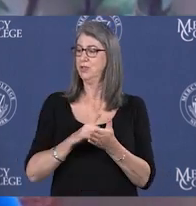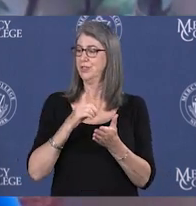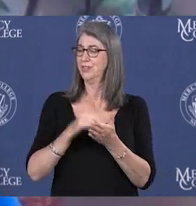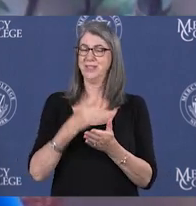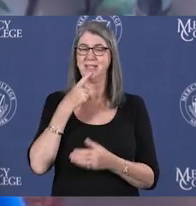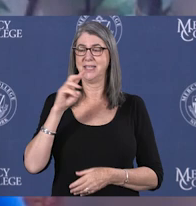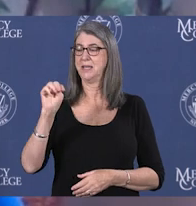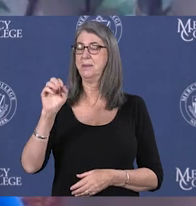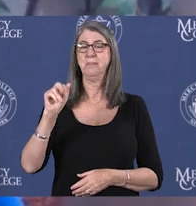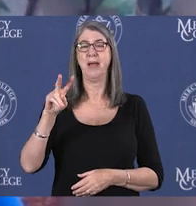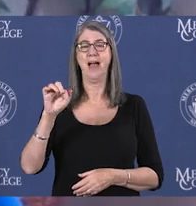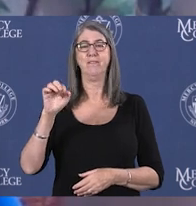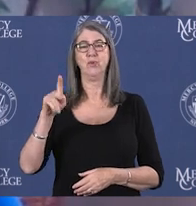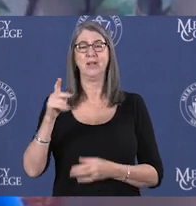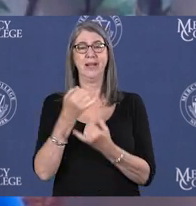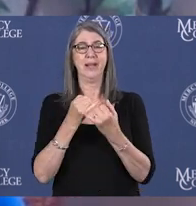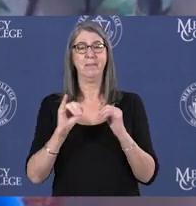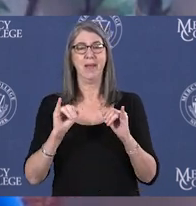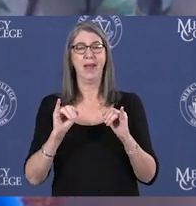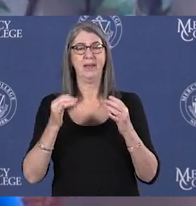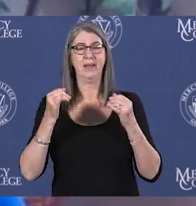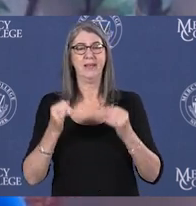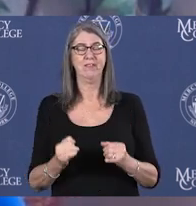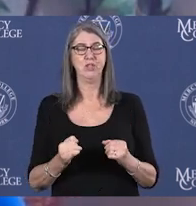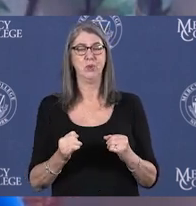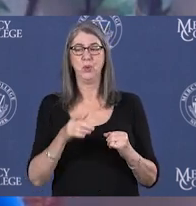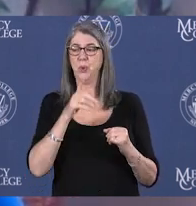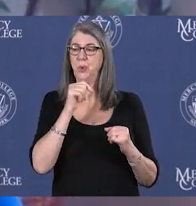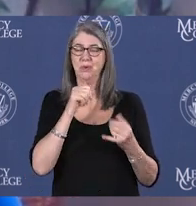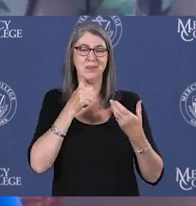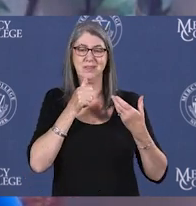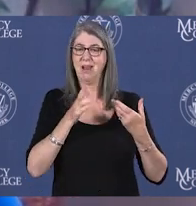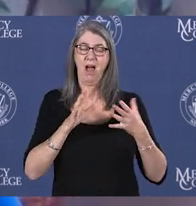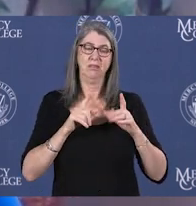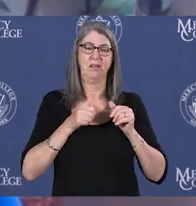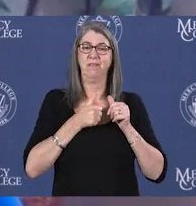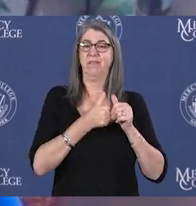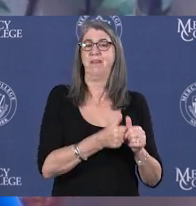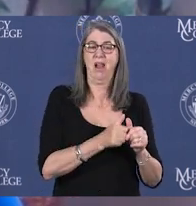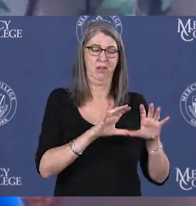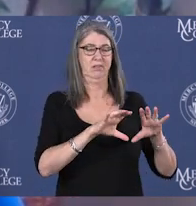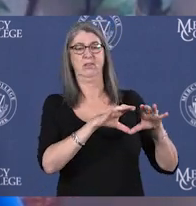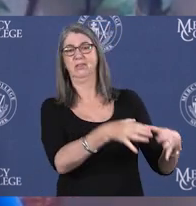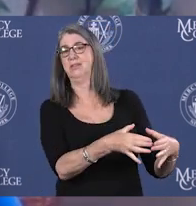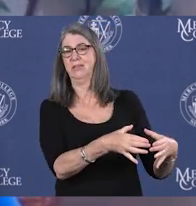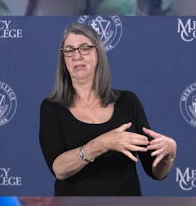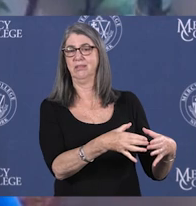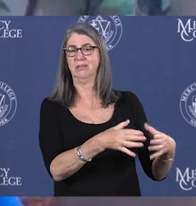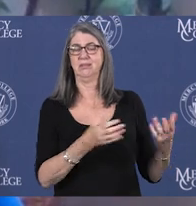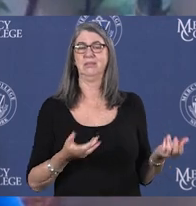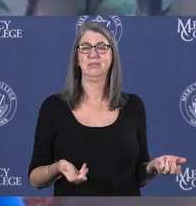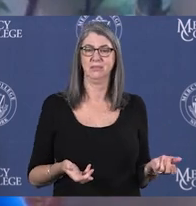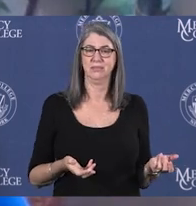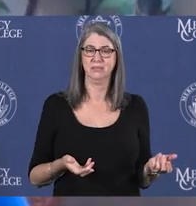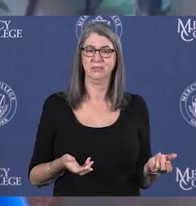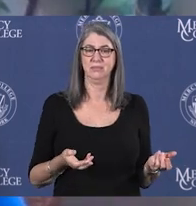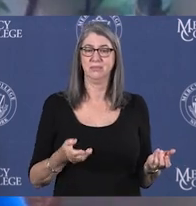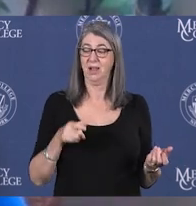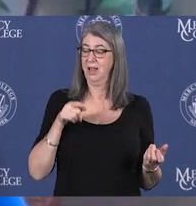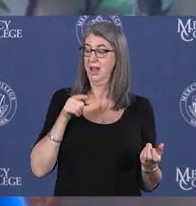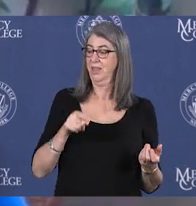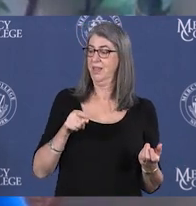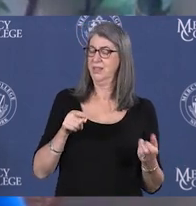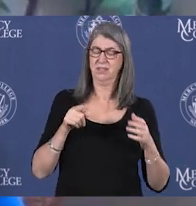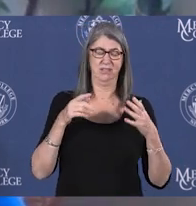a maverick as an independent individual who does not go along with a group or party. In